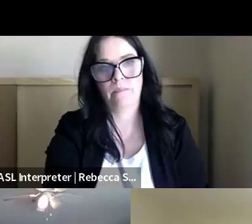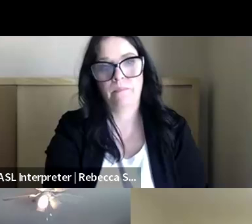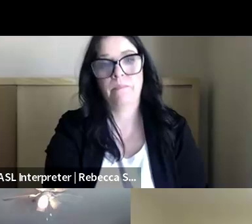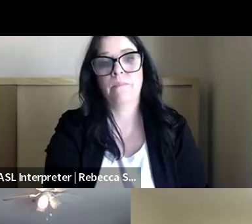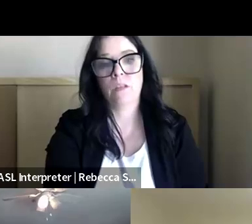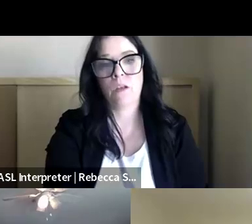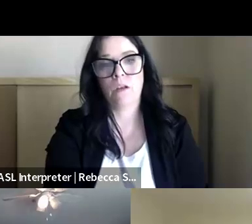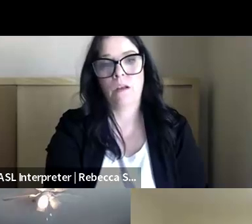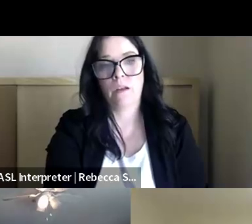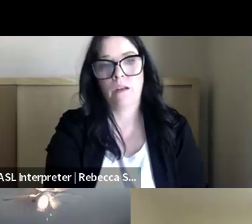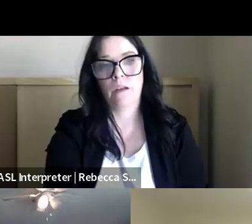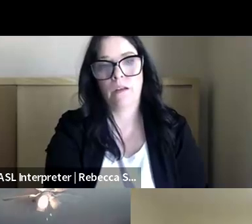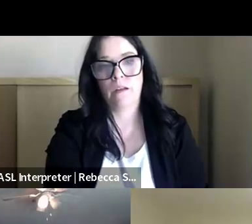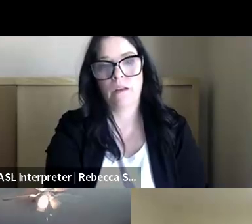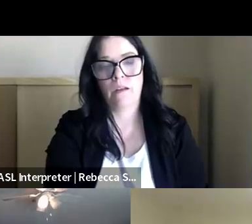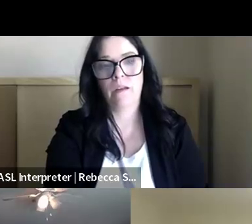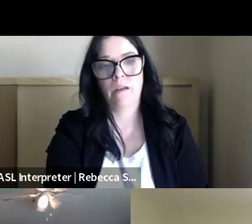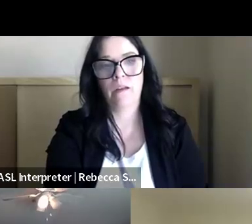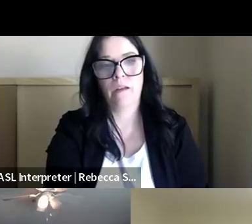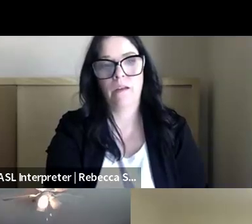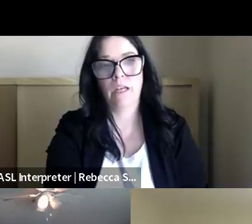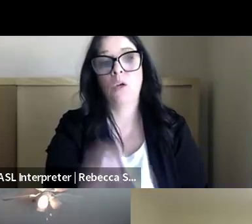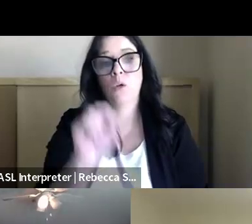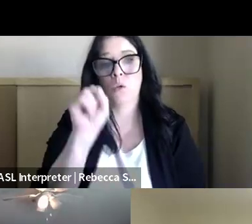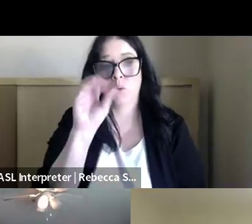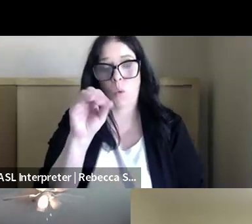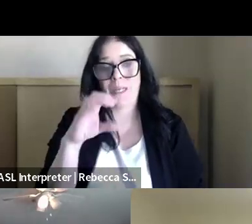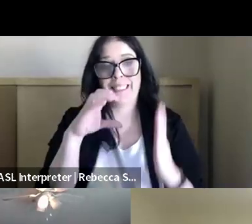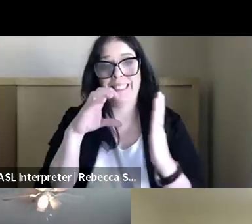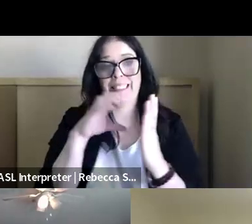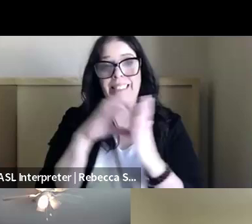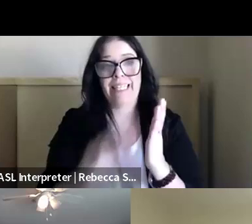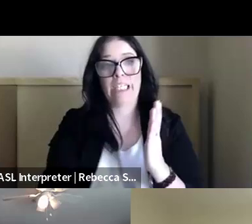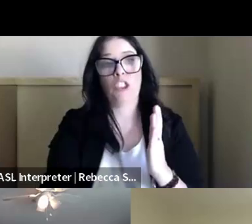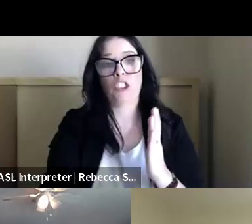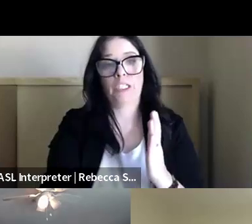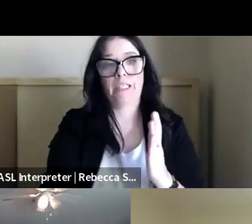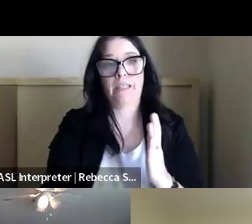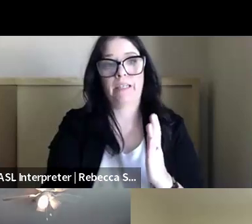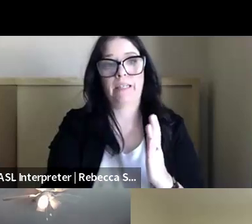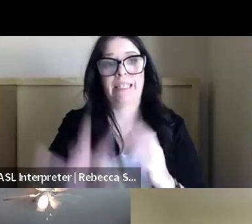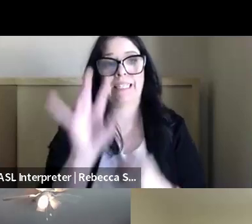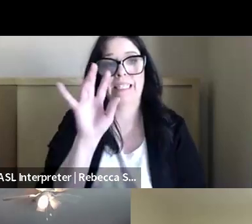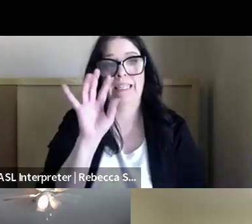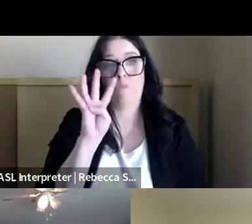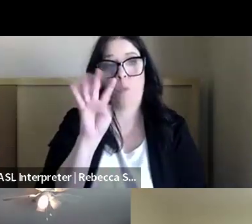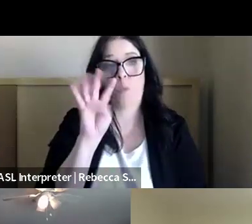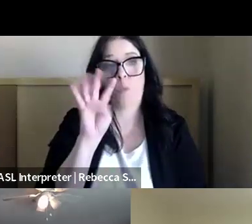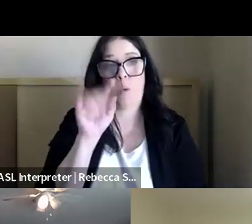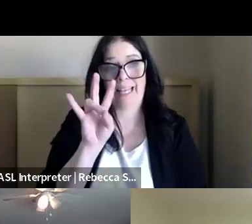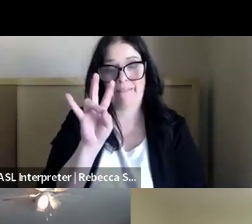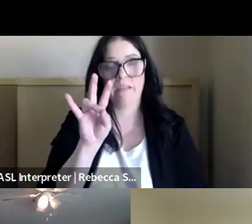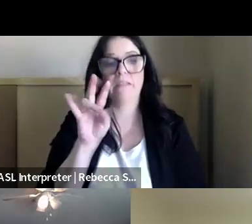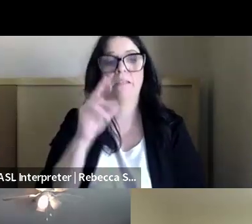4.7 is for 723 states. And the instrument language says order